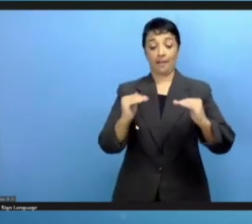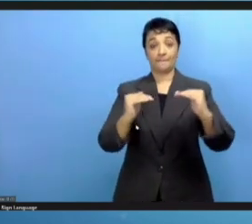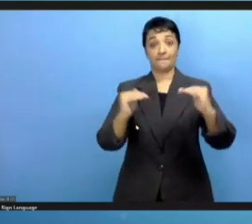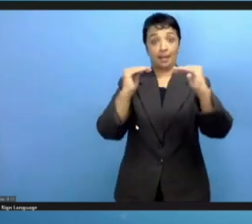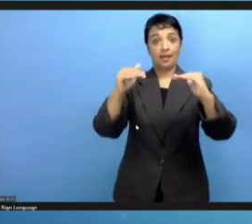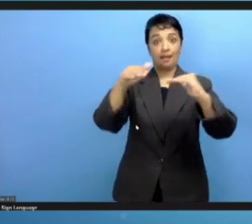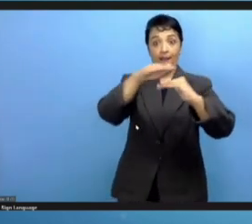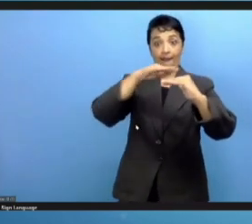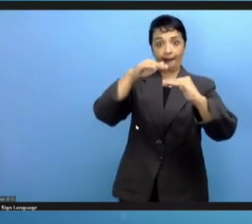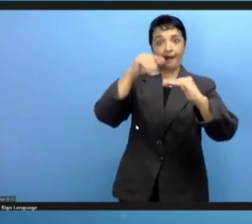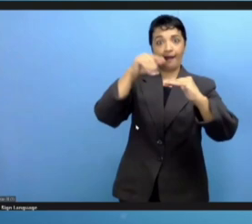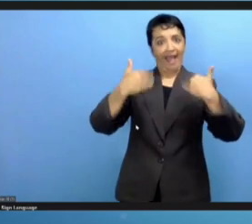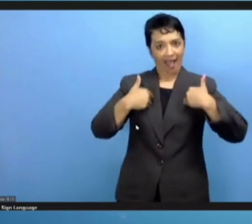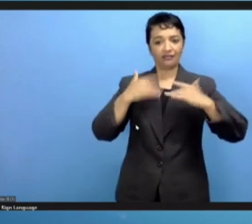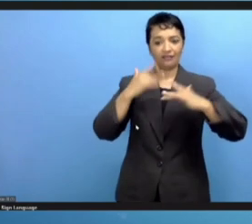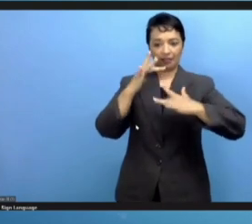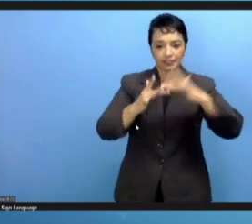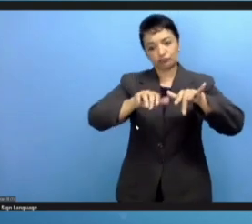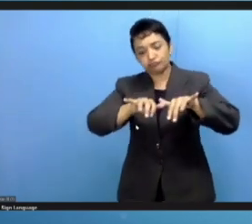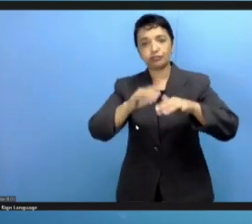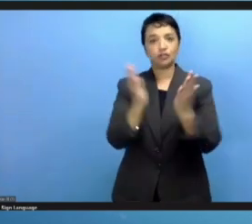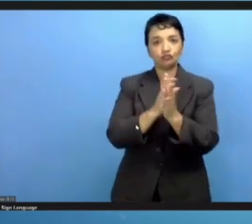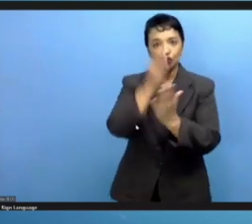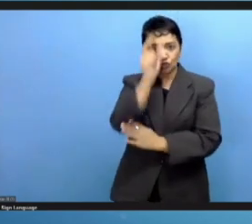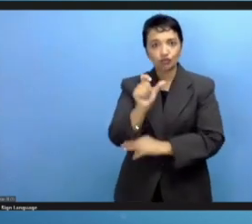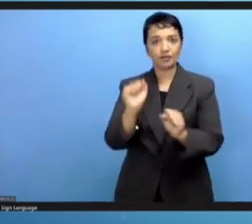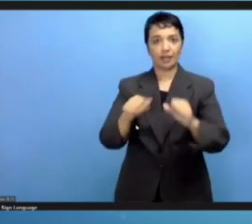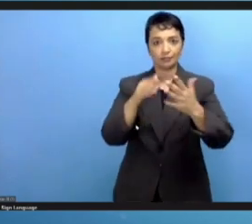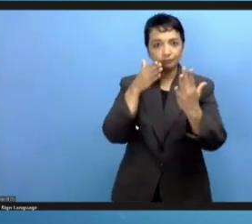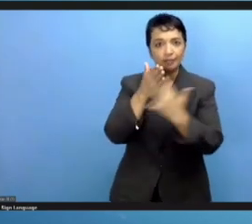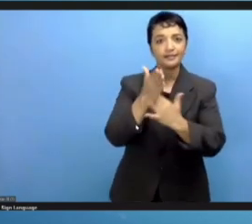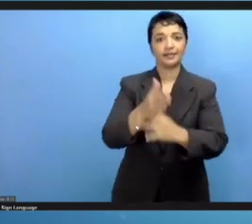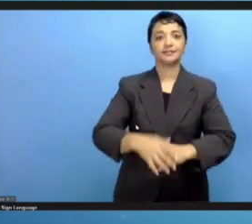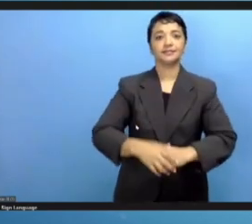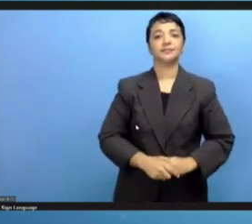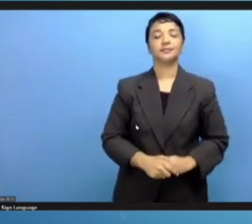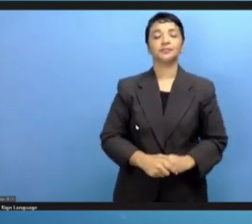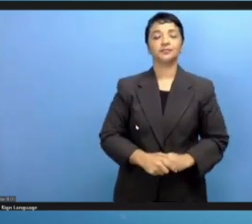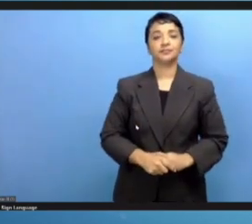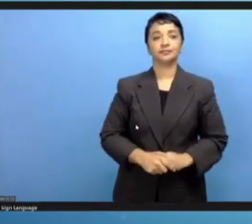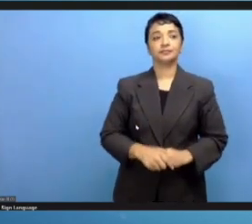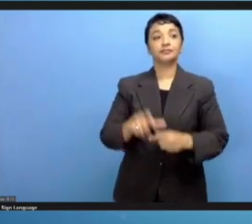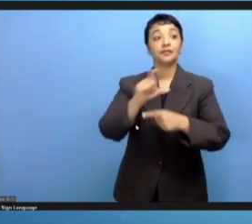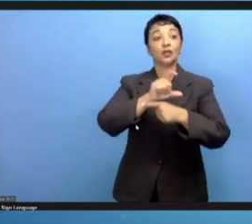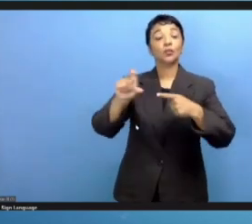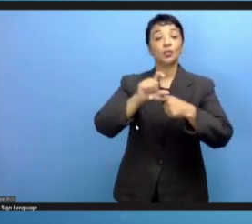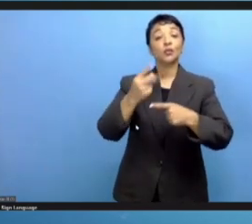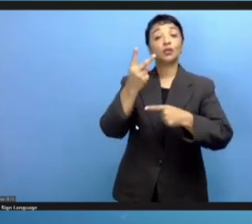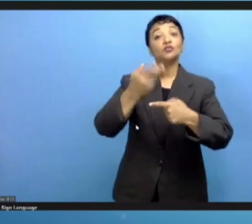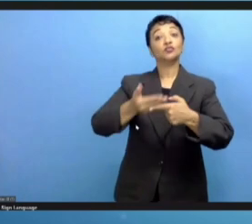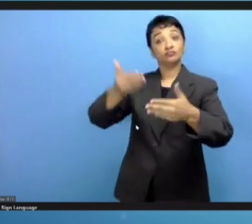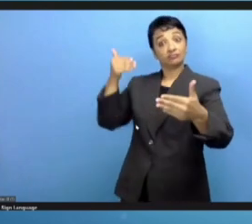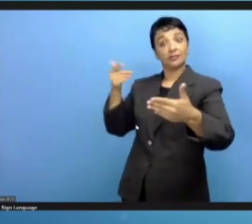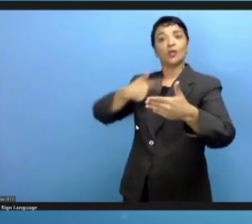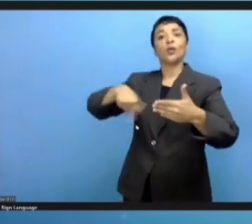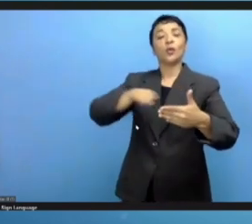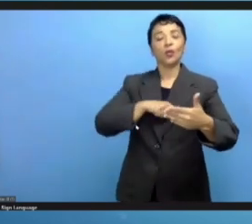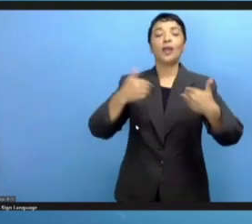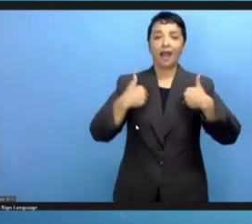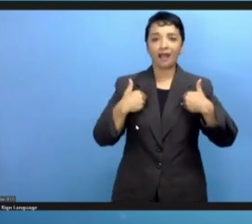access. 2 years ago, we adopted a national digital strategy, which lays out a